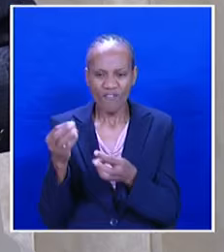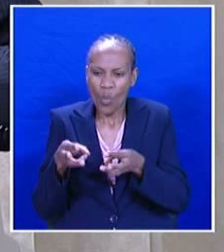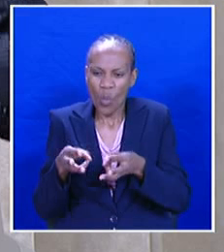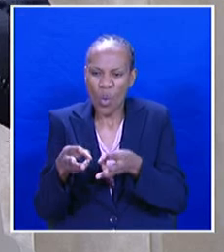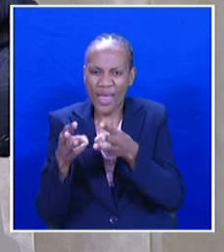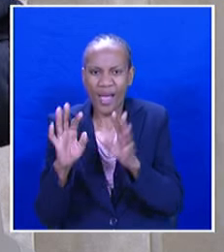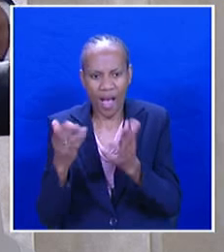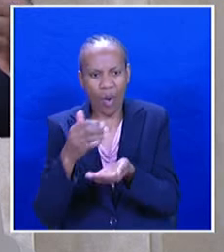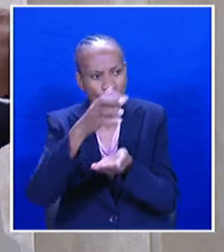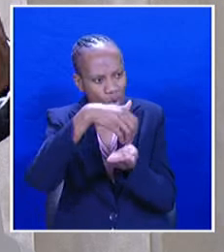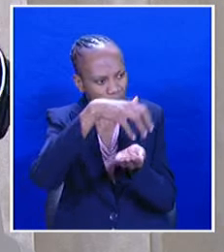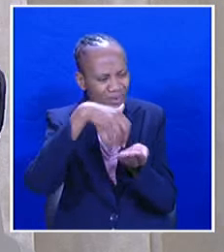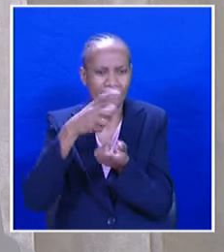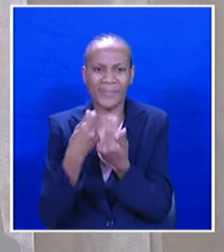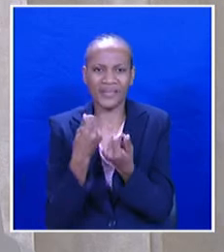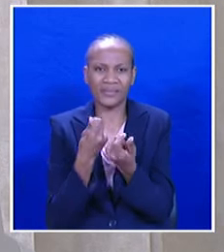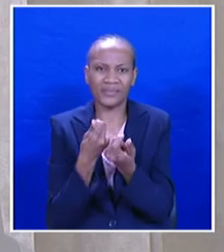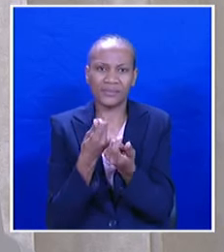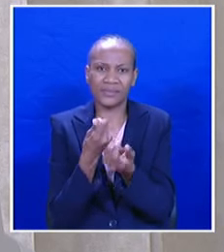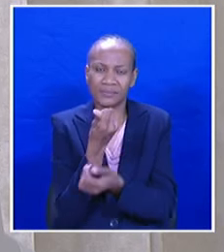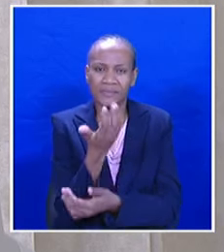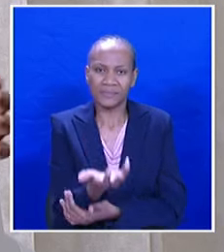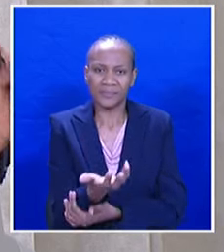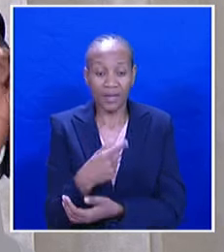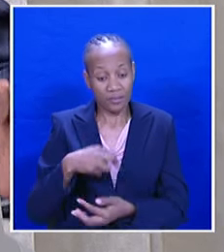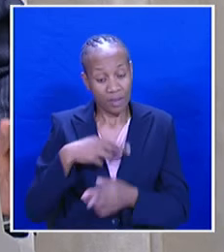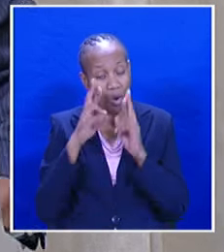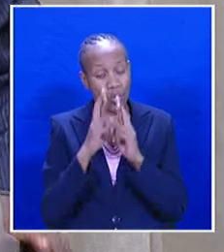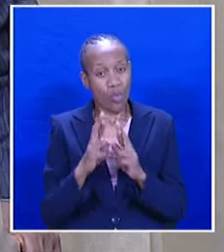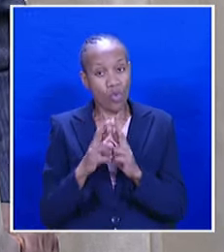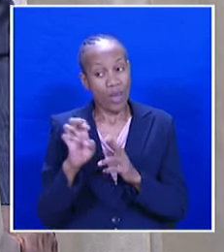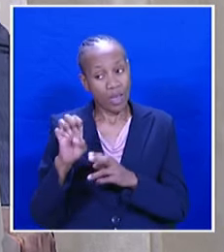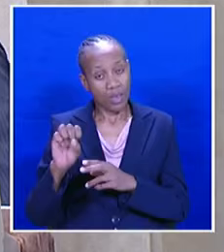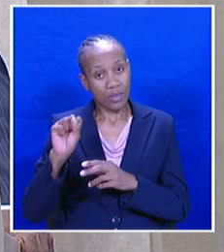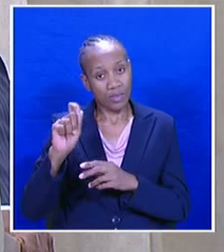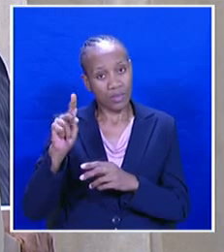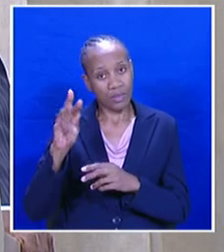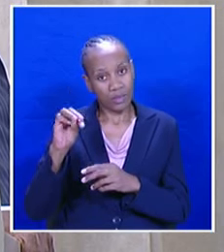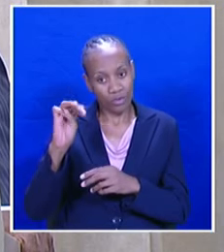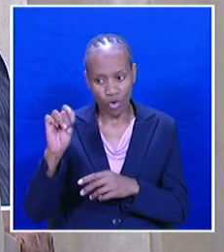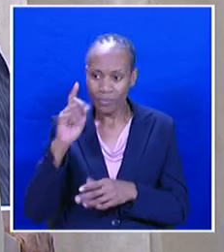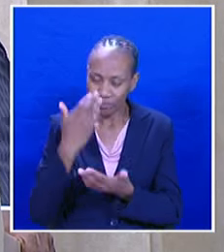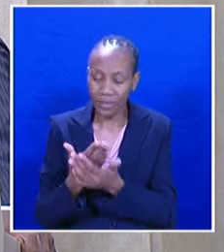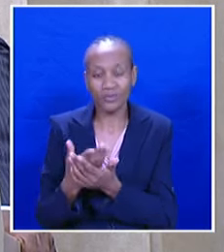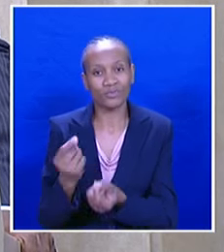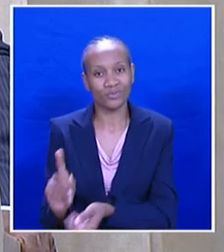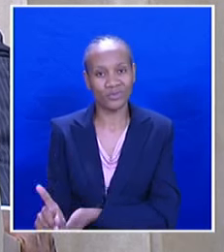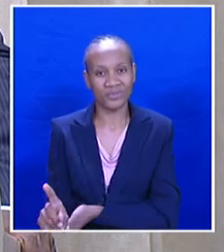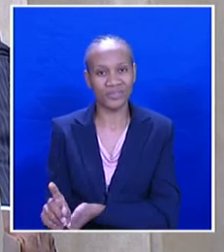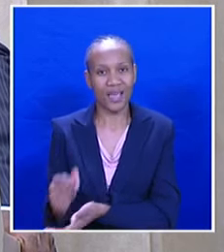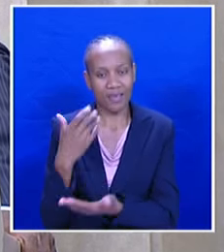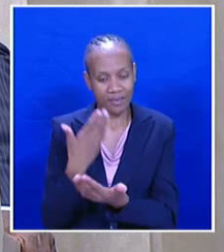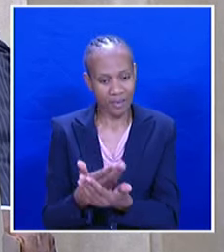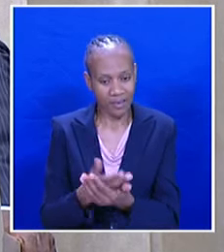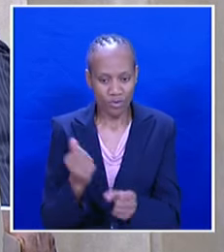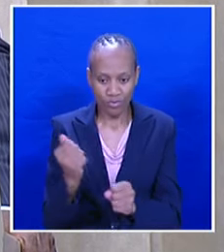is being addressed, and we are hoping that Eskom will be able to sharpen its own mechanism to